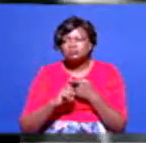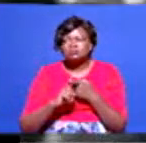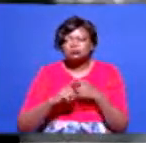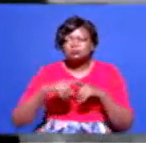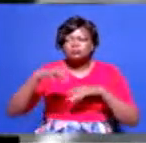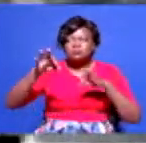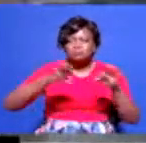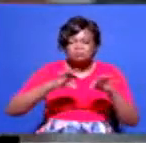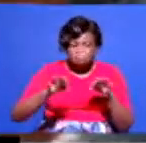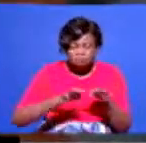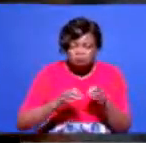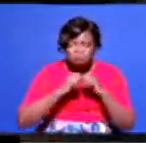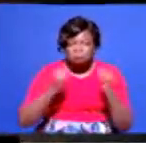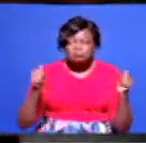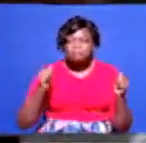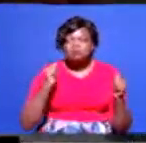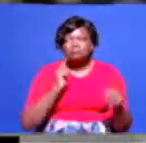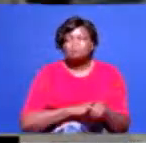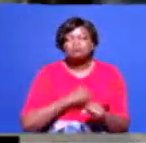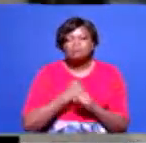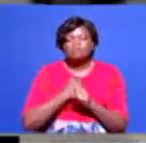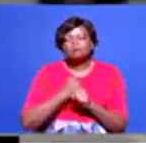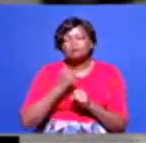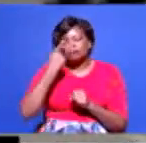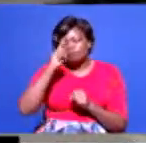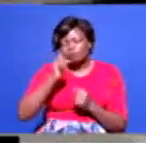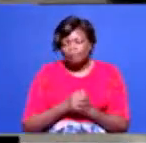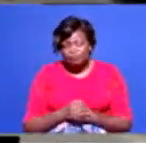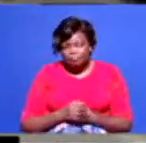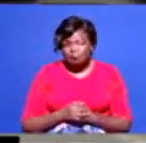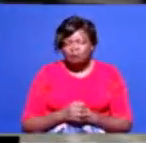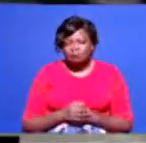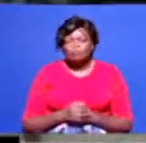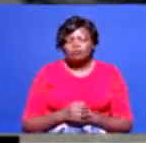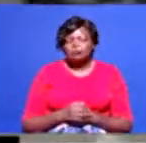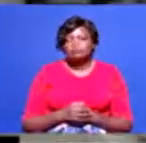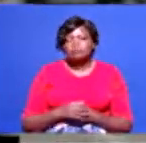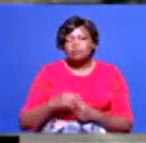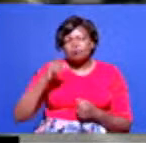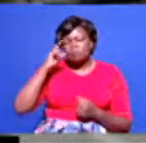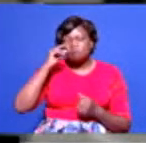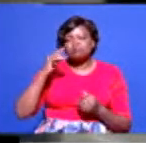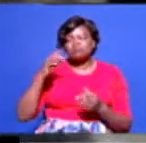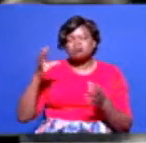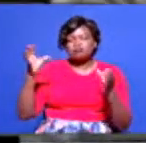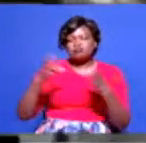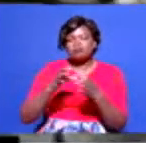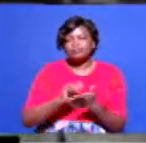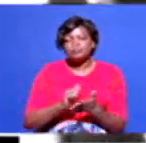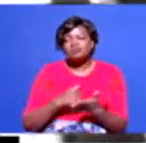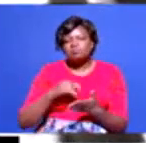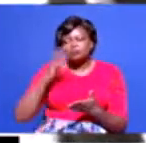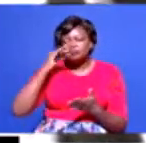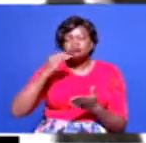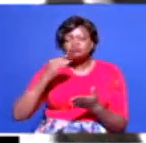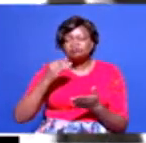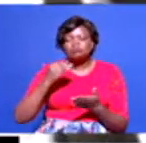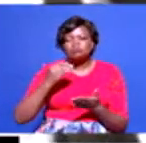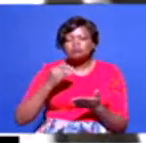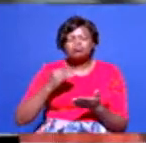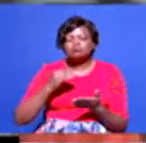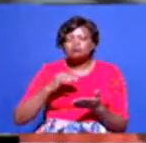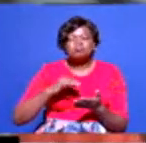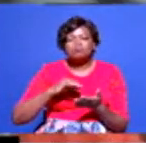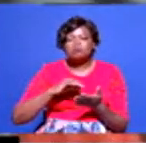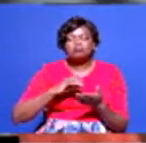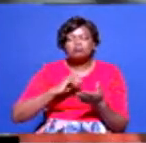as he did during the clamor by the proscribed Mombasa Republican Army to have the coast secede from Kenya. Hakuna